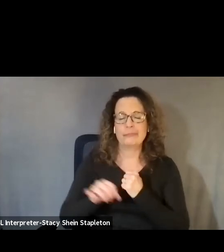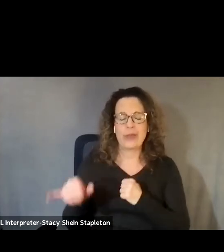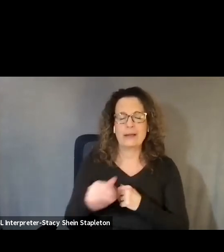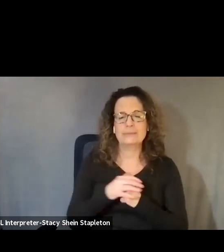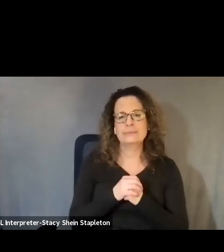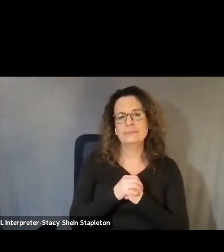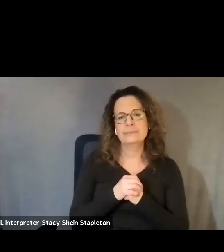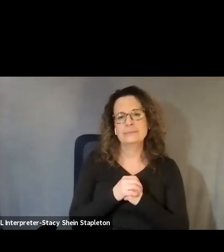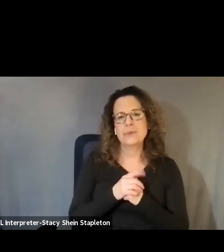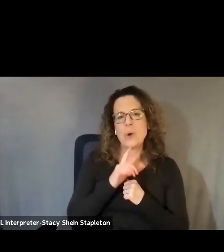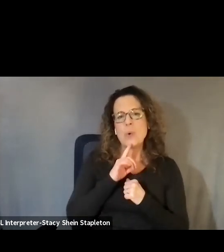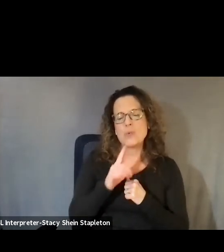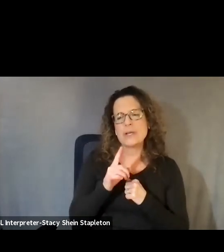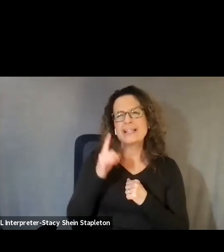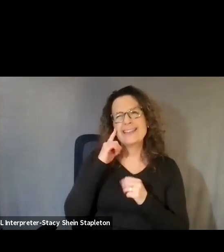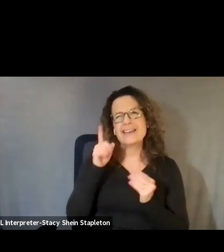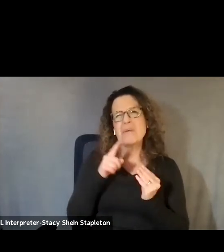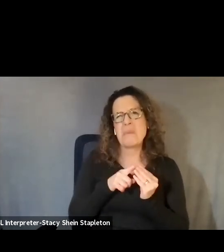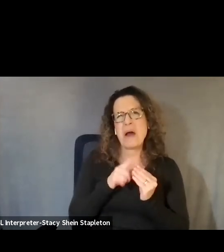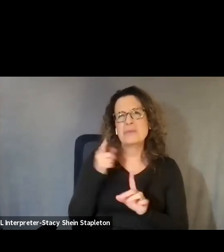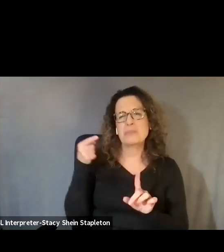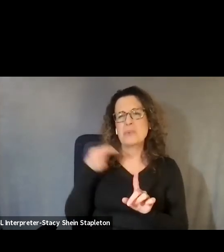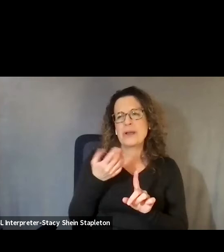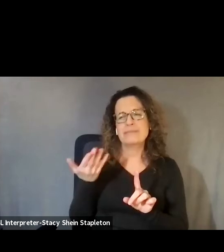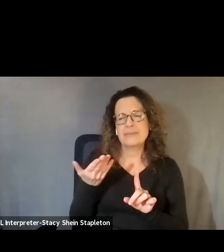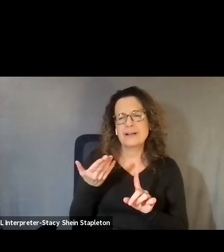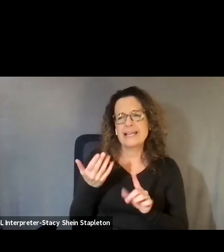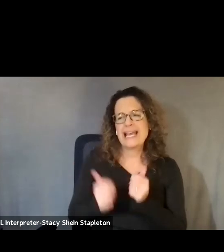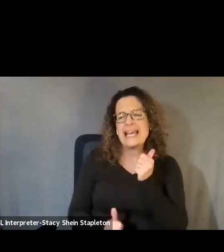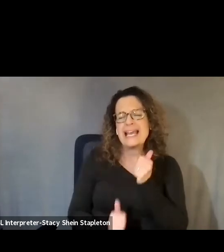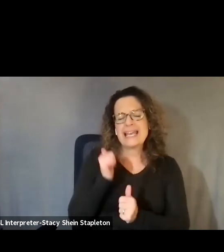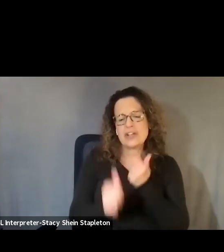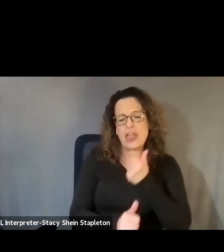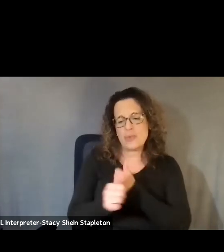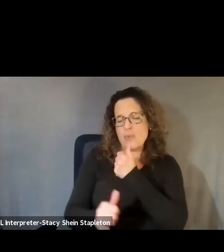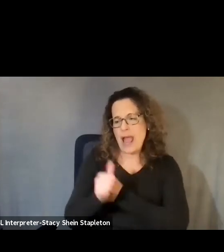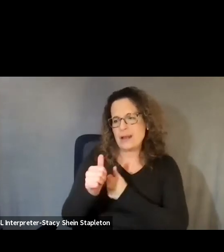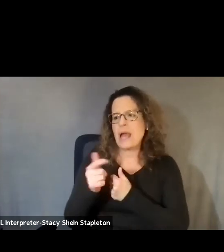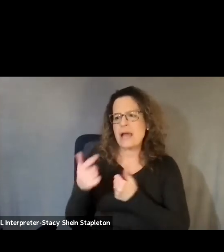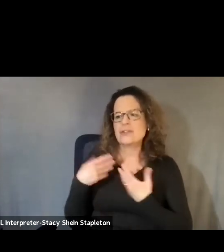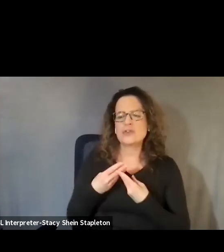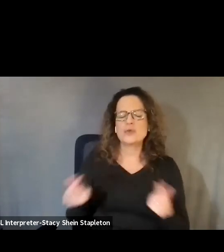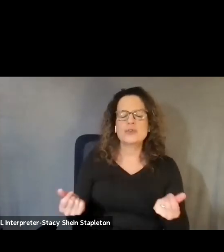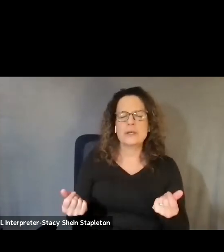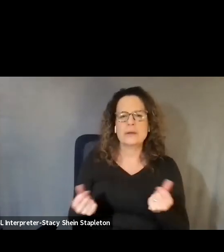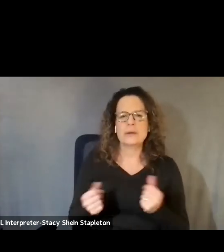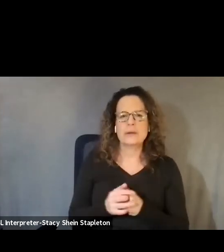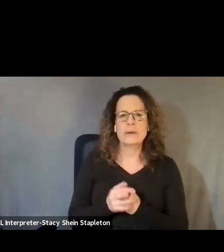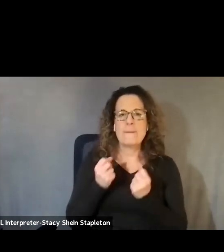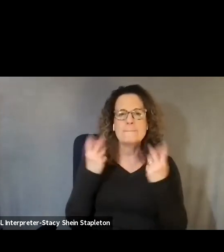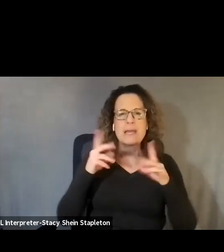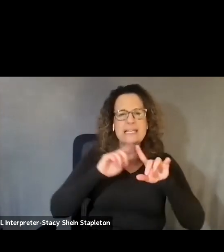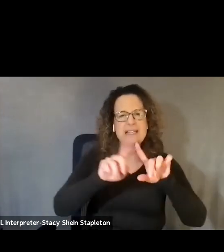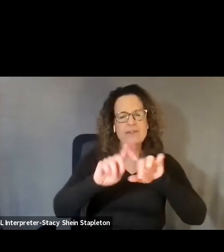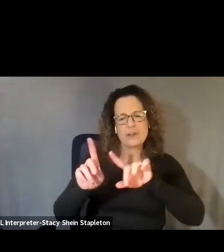because at the end of the day, each one of those threats has a solution, has actually a multitude